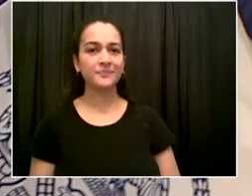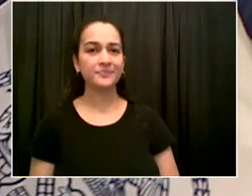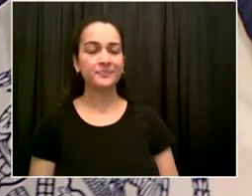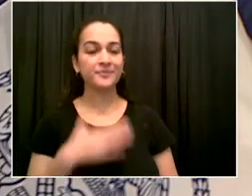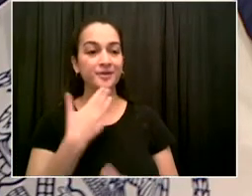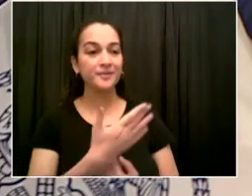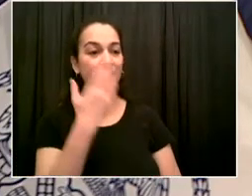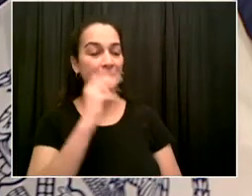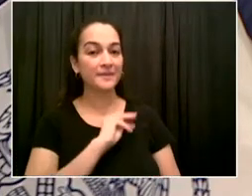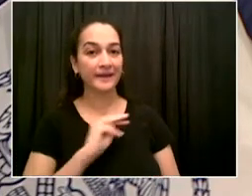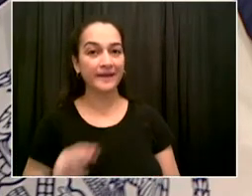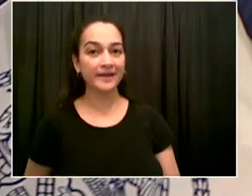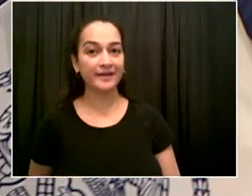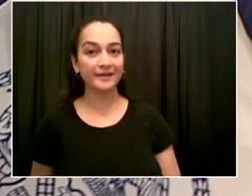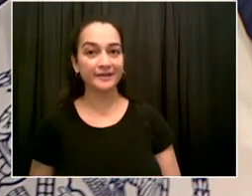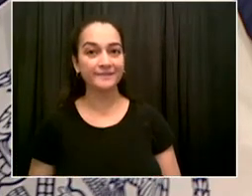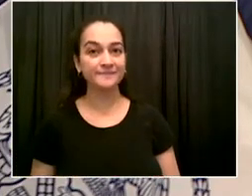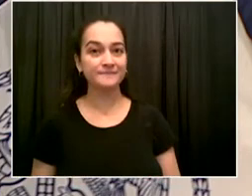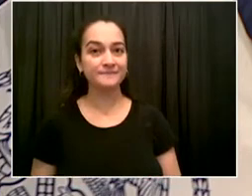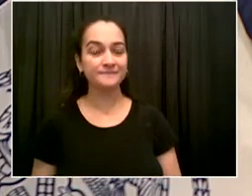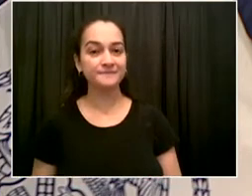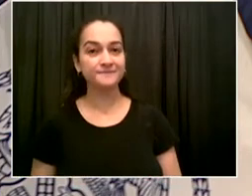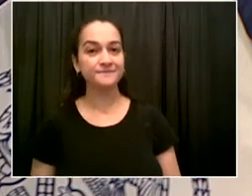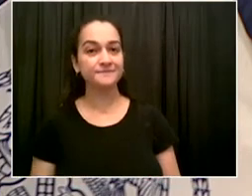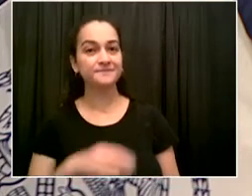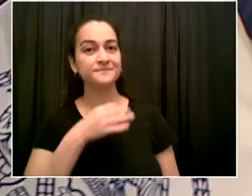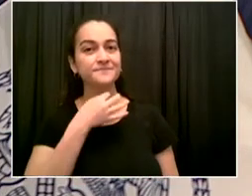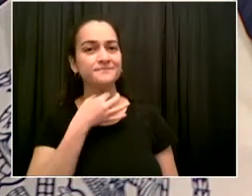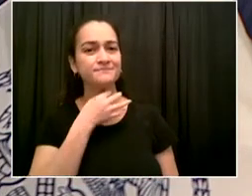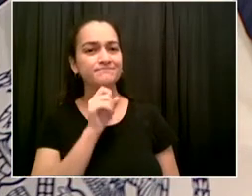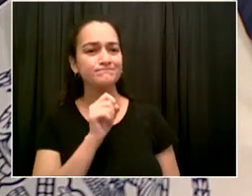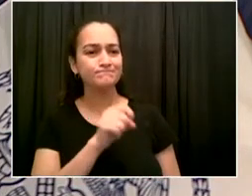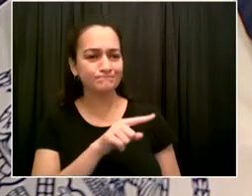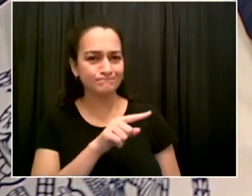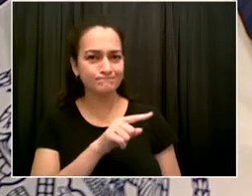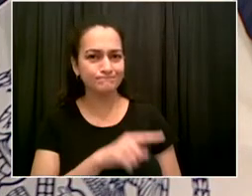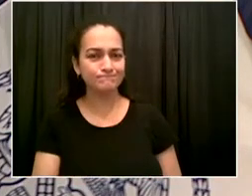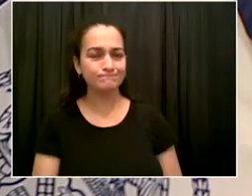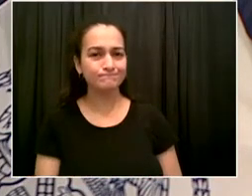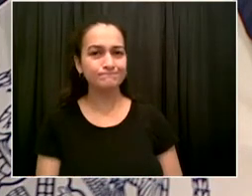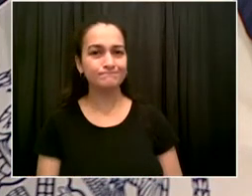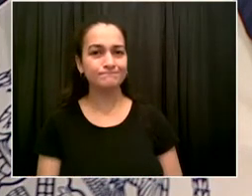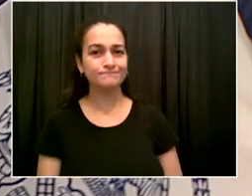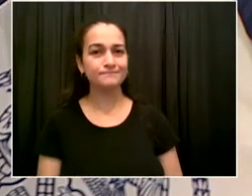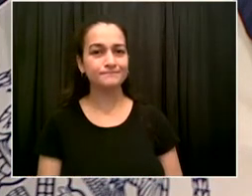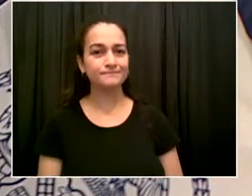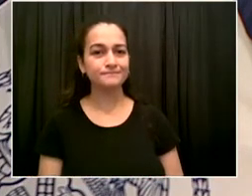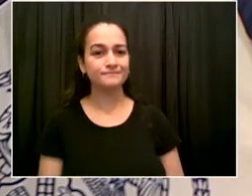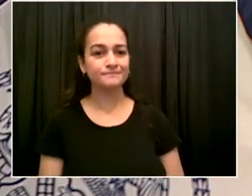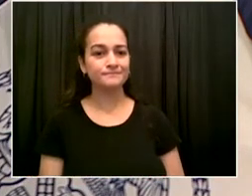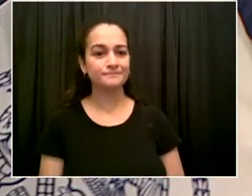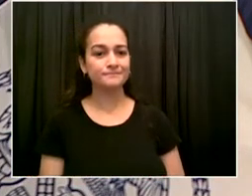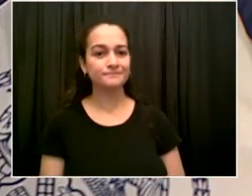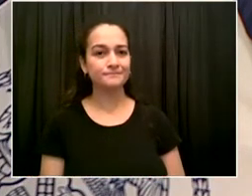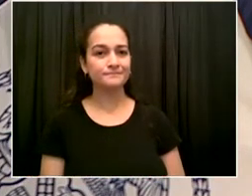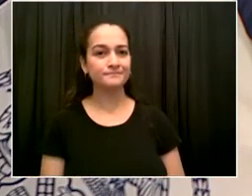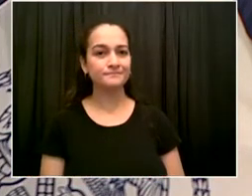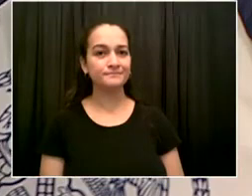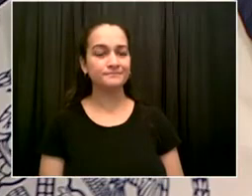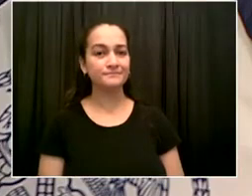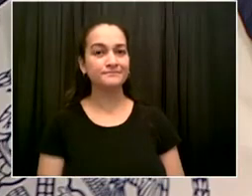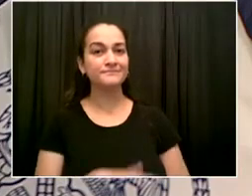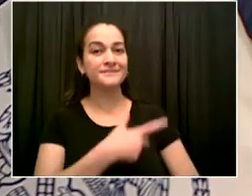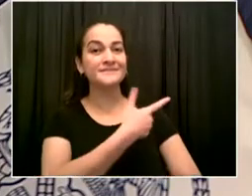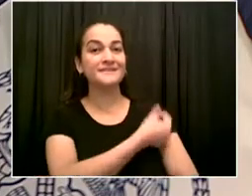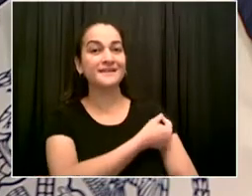Can you tell us if the city is negotiating mandatory vaccinations for teachers? Are you negotiating with the UFT on that? And